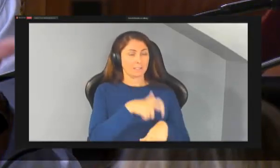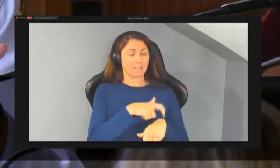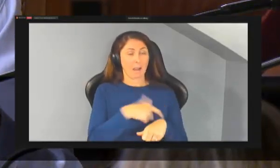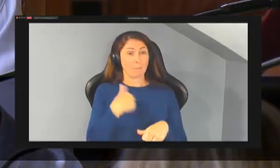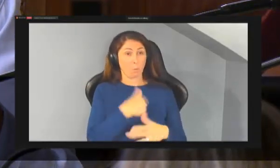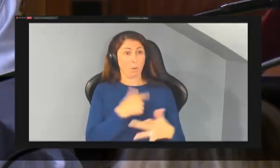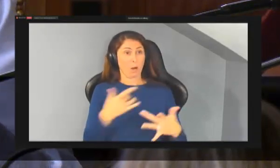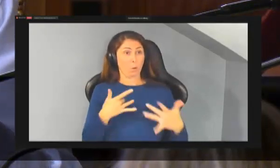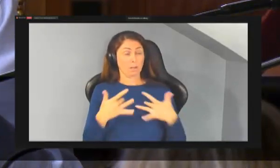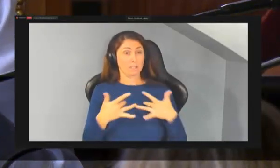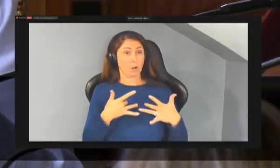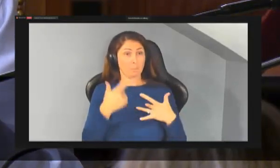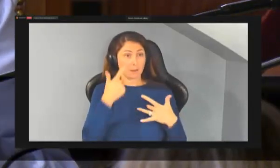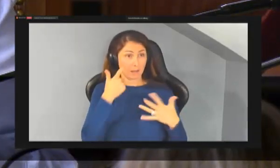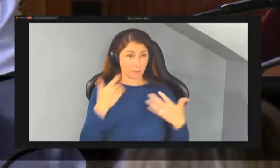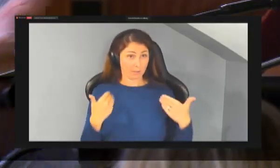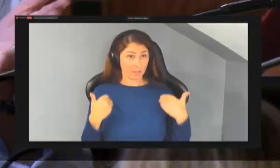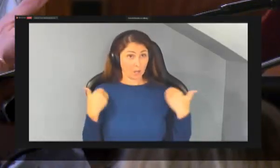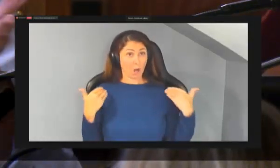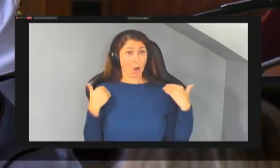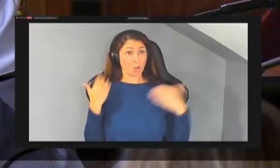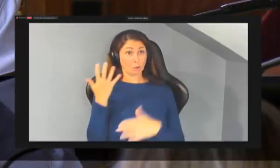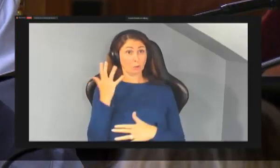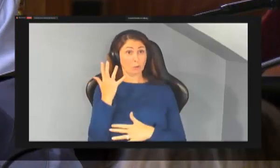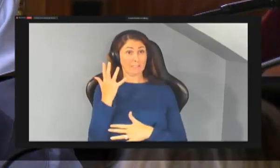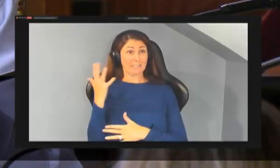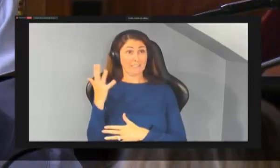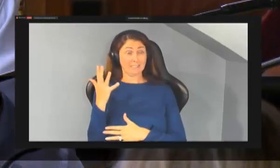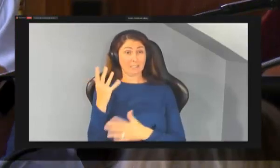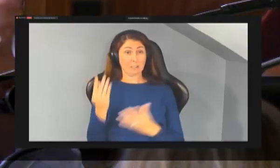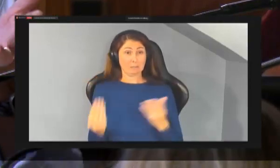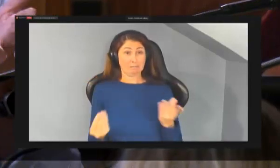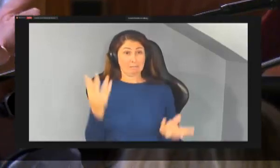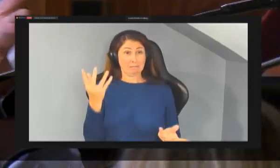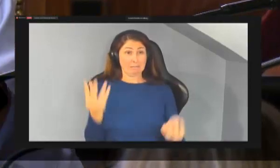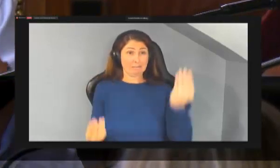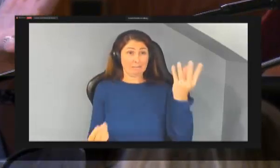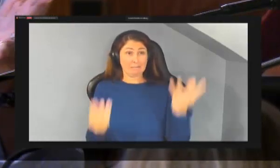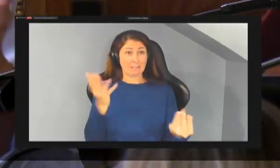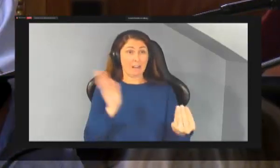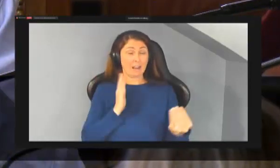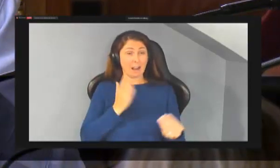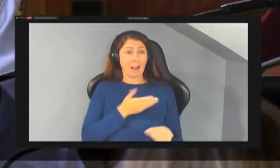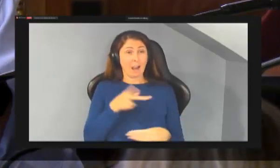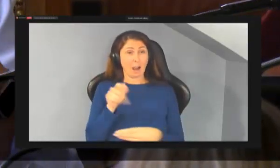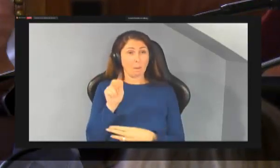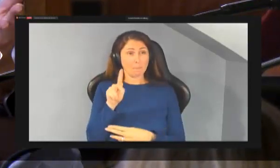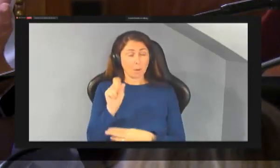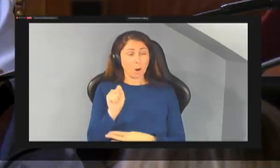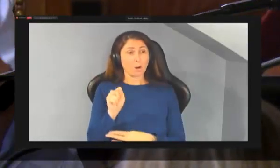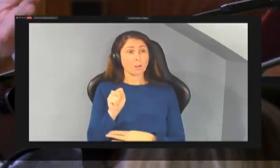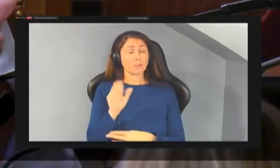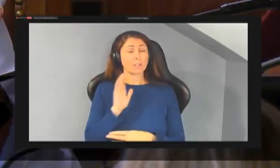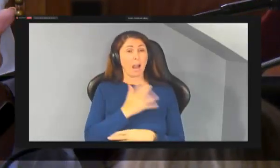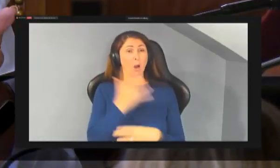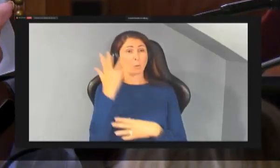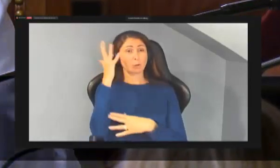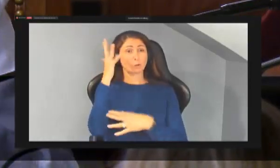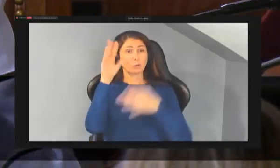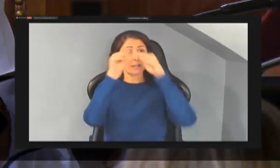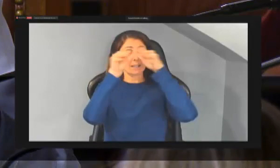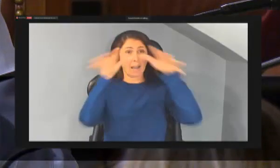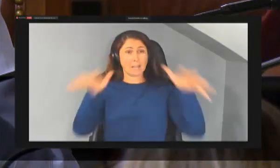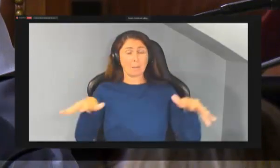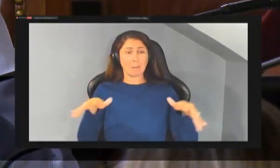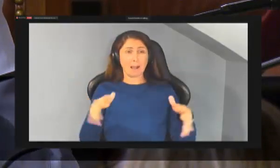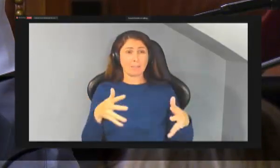young trees that were trying to repopulate our parks and our tree canopy. They were being eaten faster than